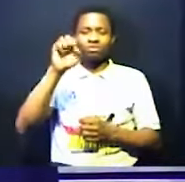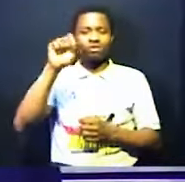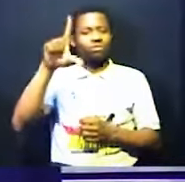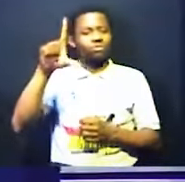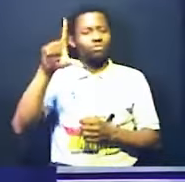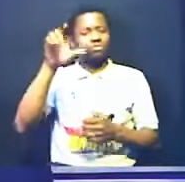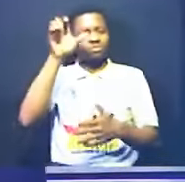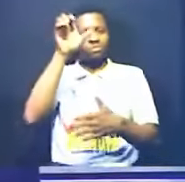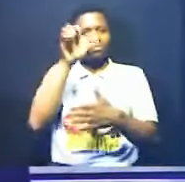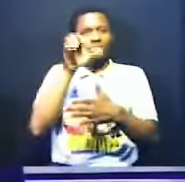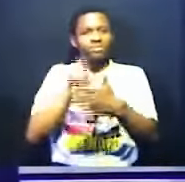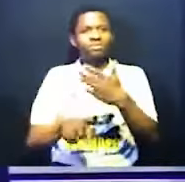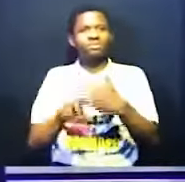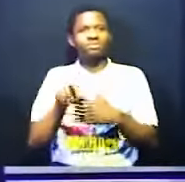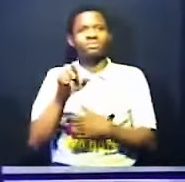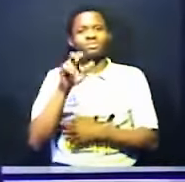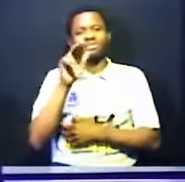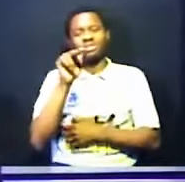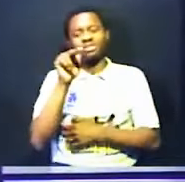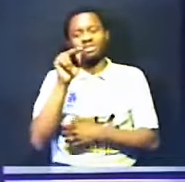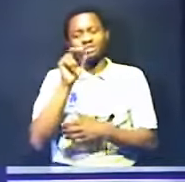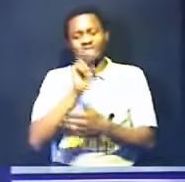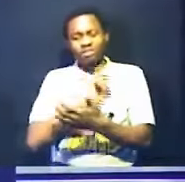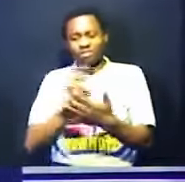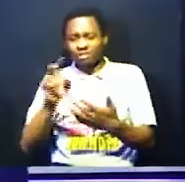later, when